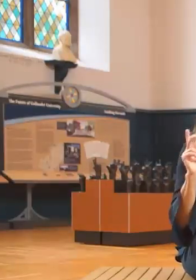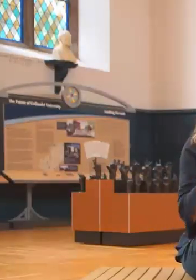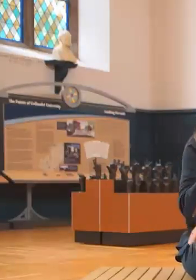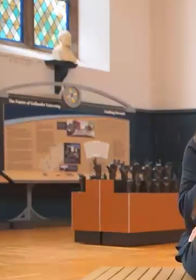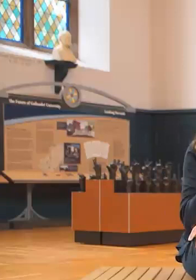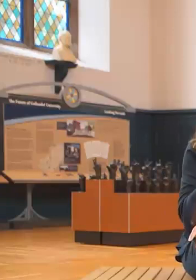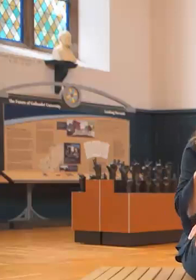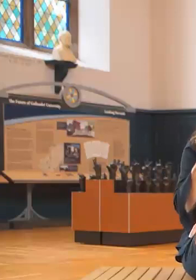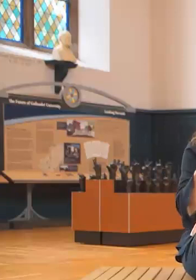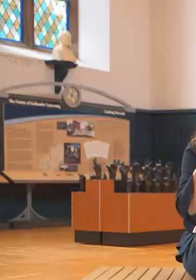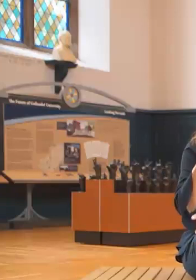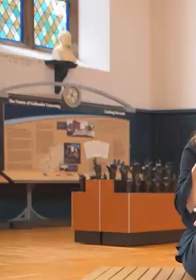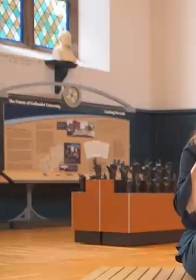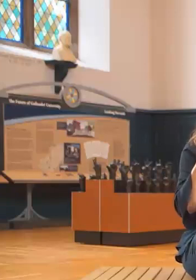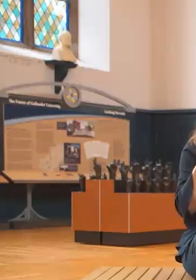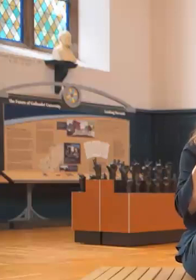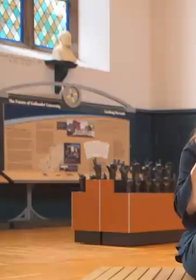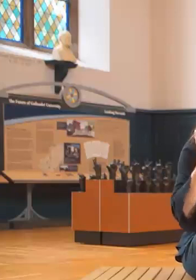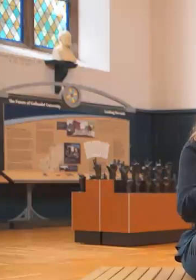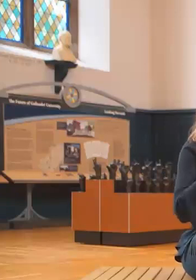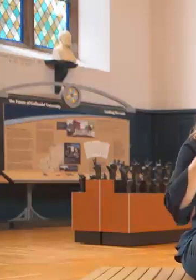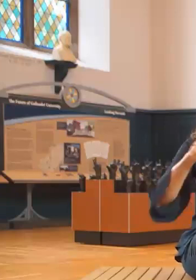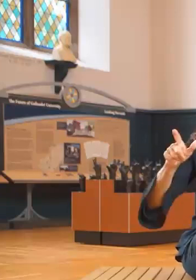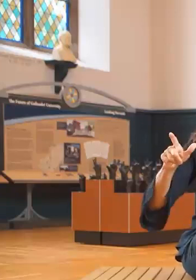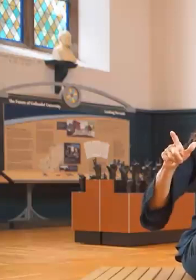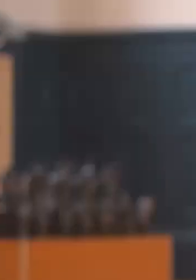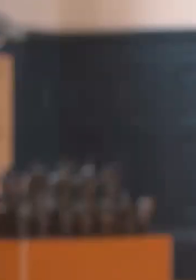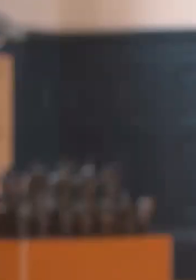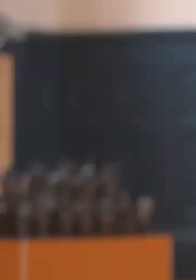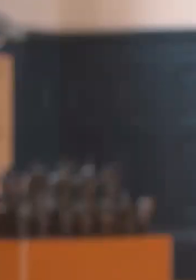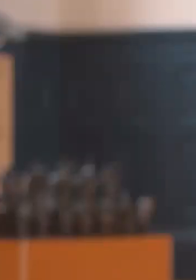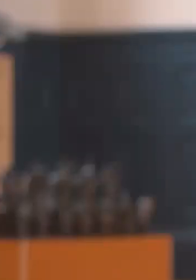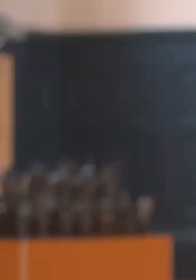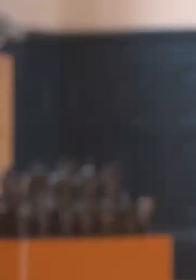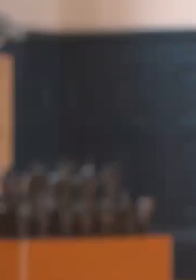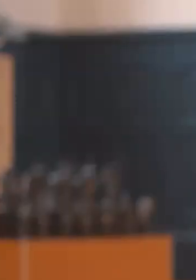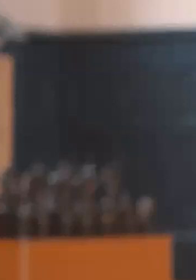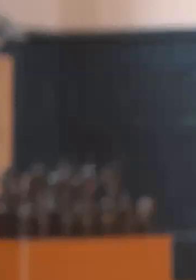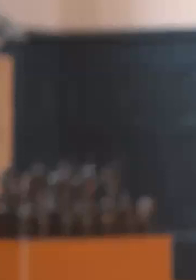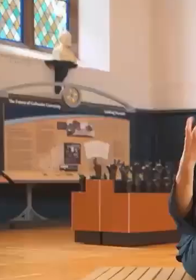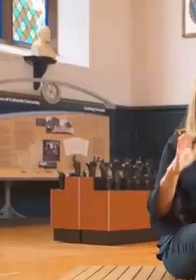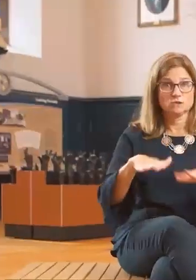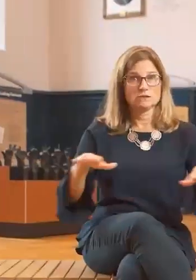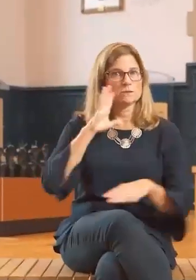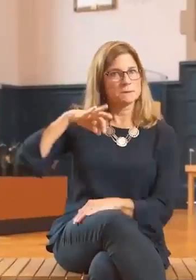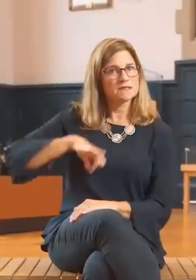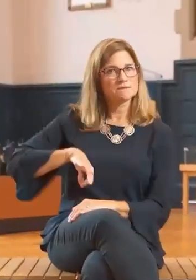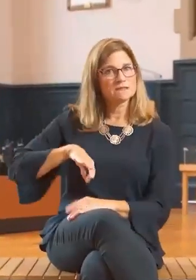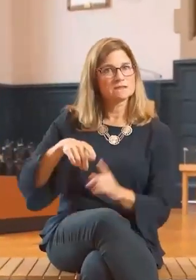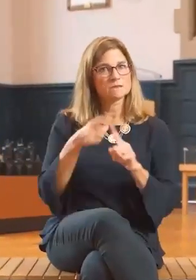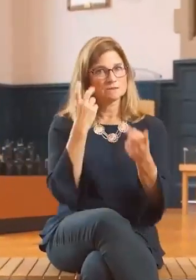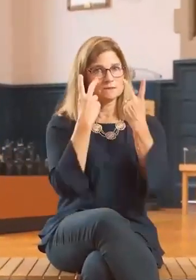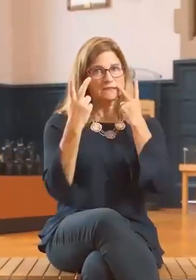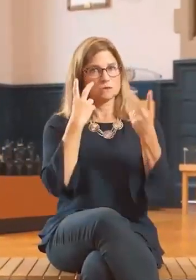by deaf people. American Sign Language is our language. Research has shown that many children would benefit